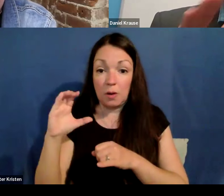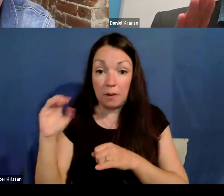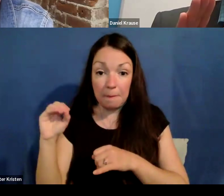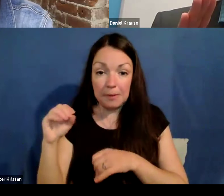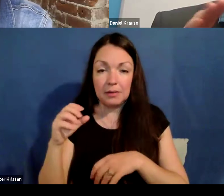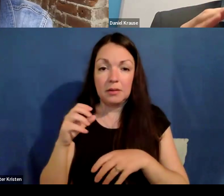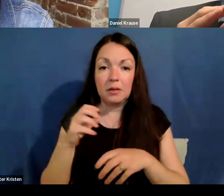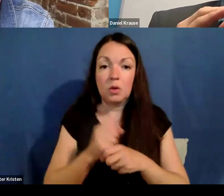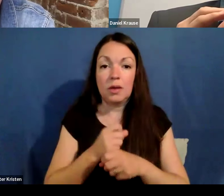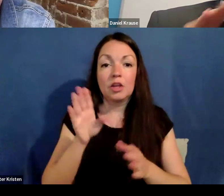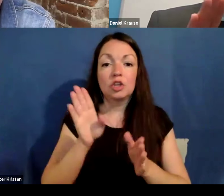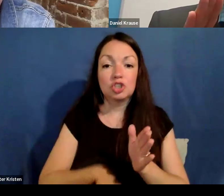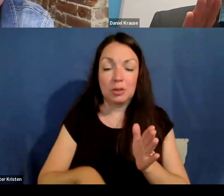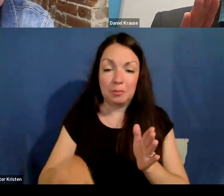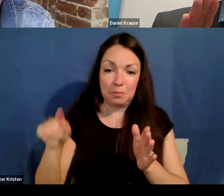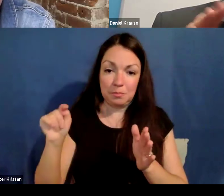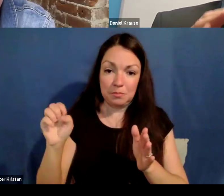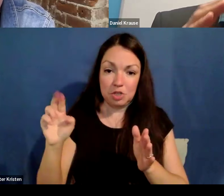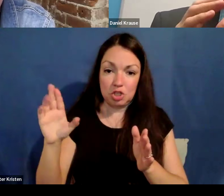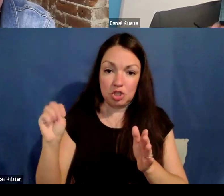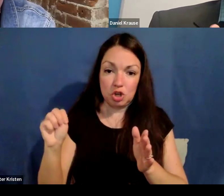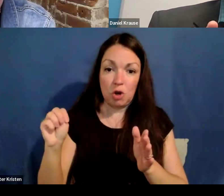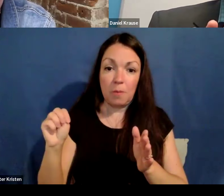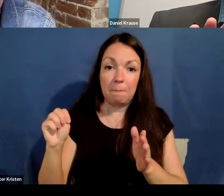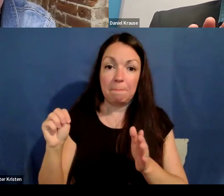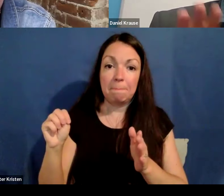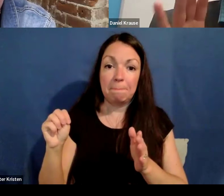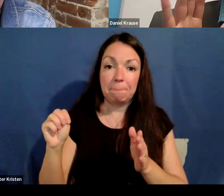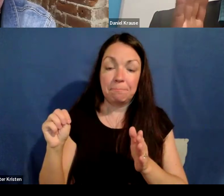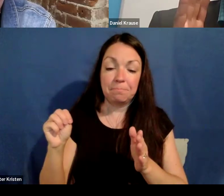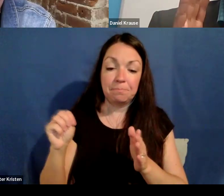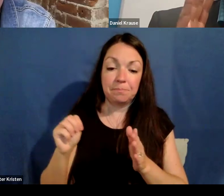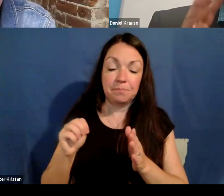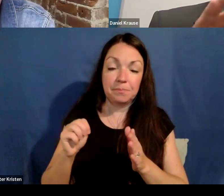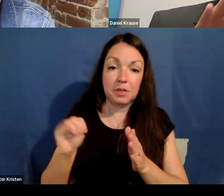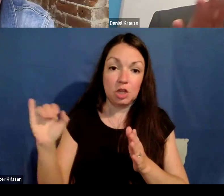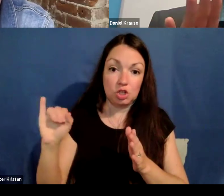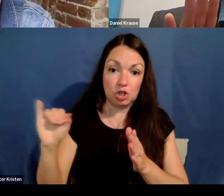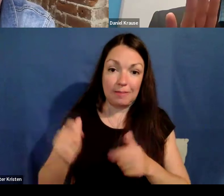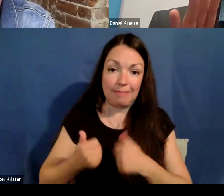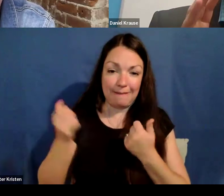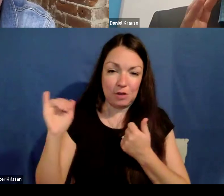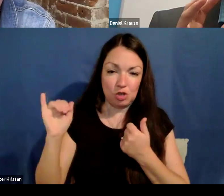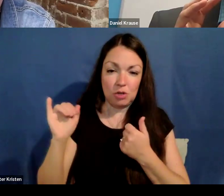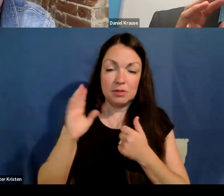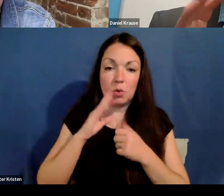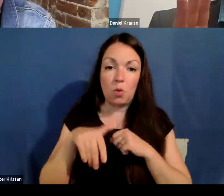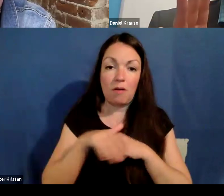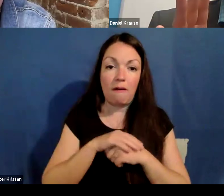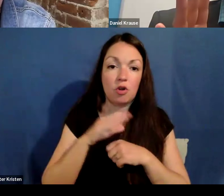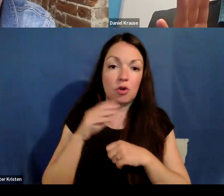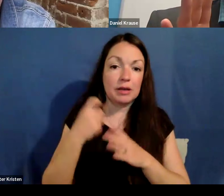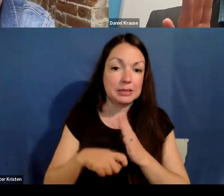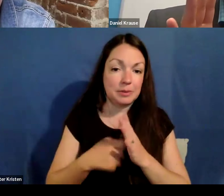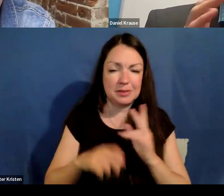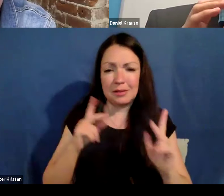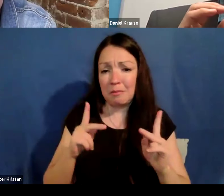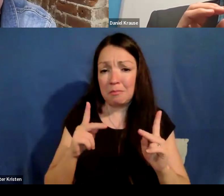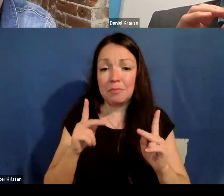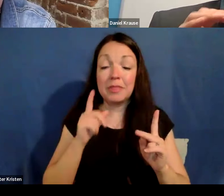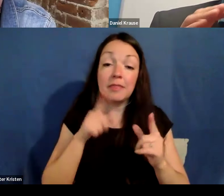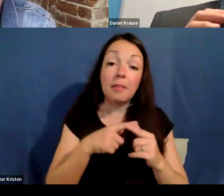and get some cheap term that'll cover your family's expenses for a year or two. so that you don't have to worry, because people get hit by